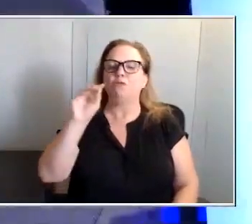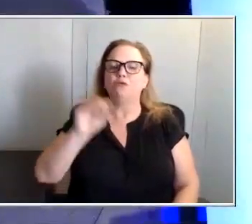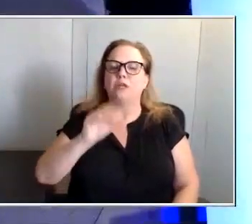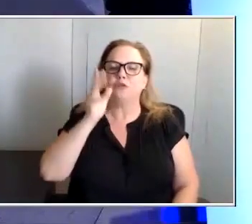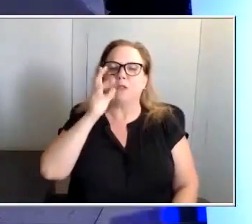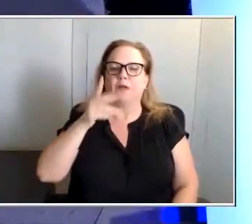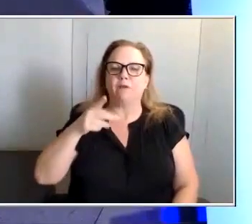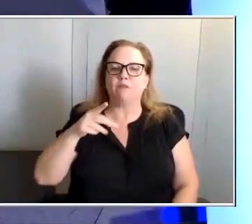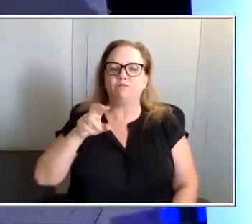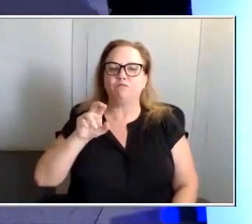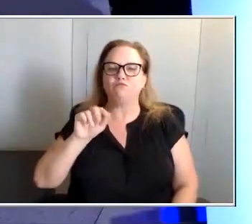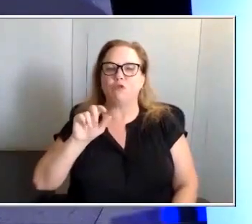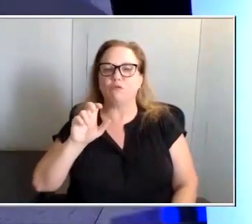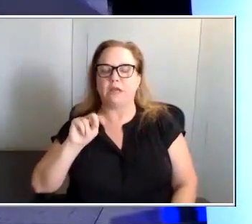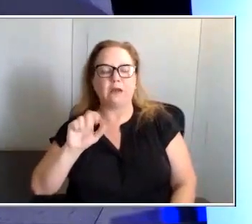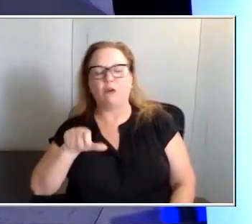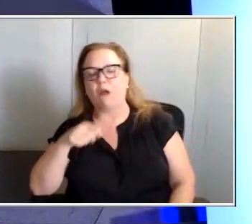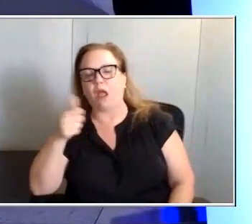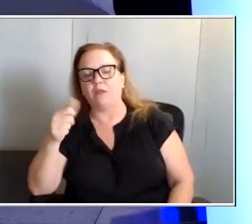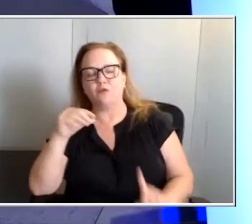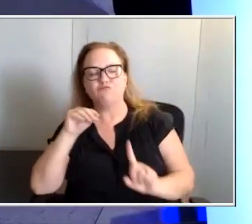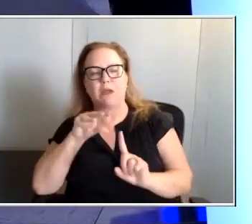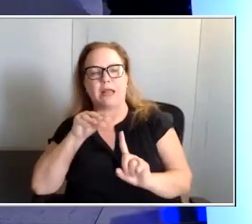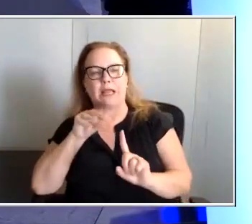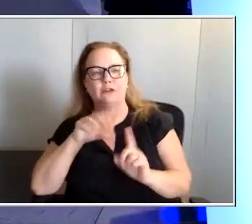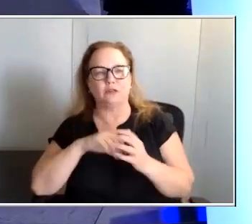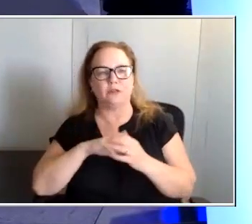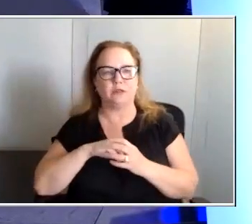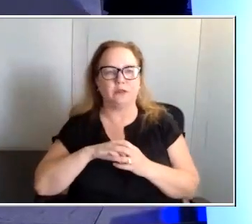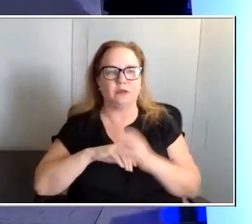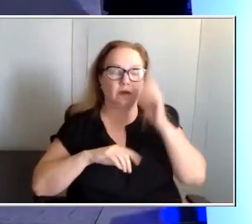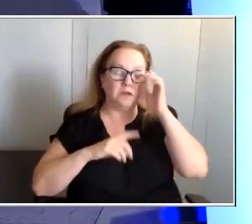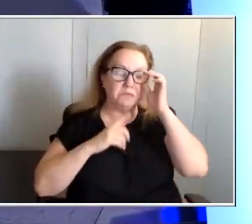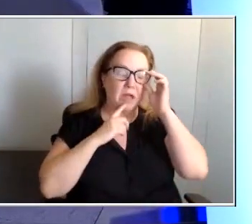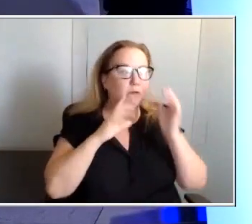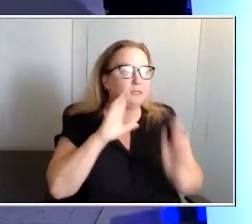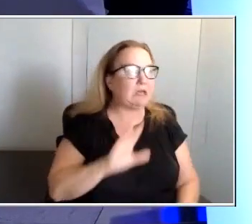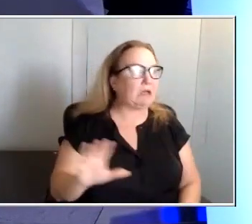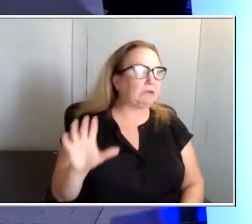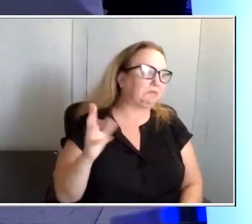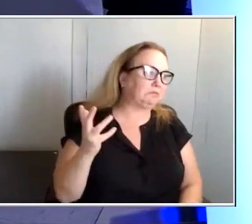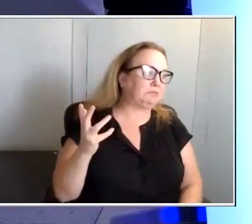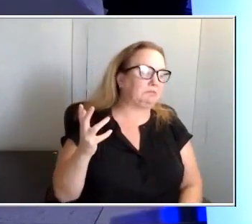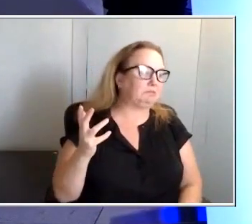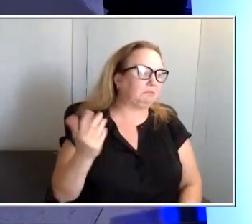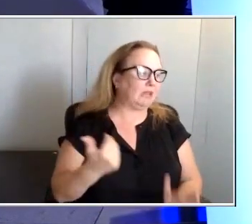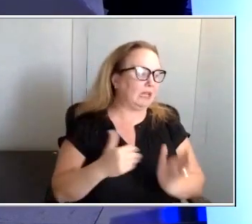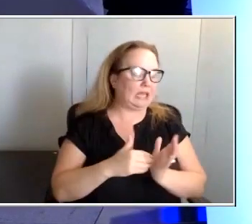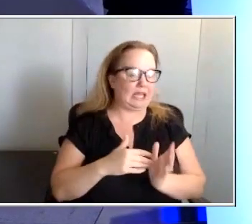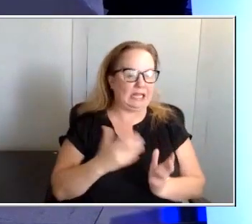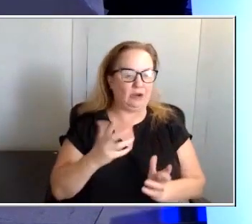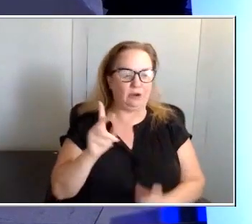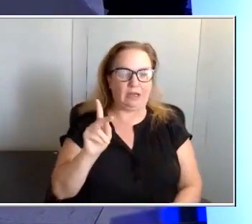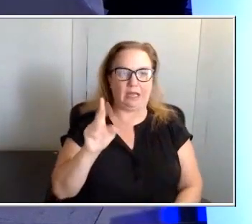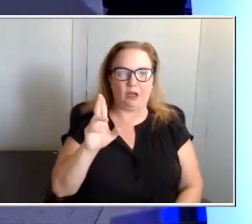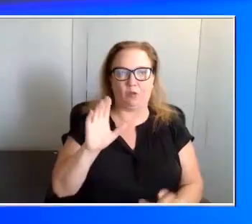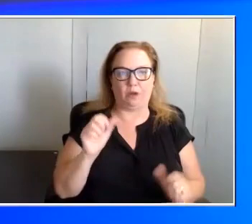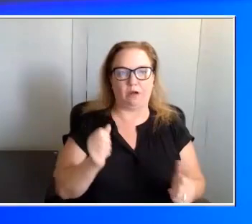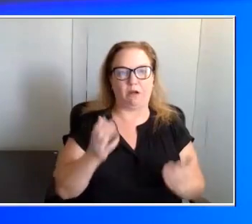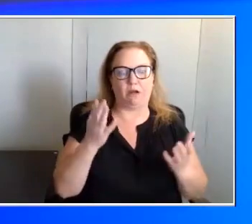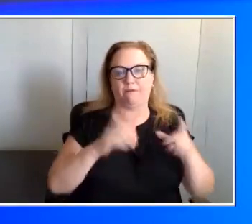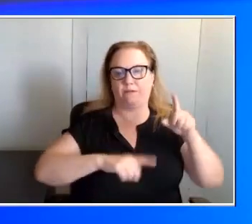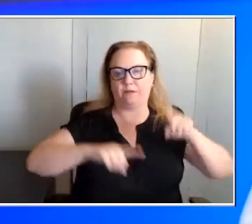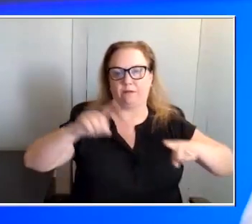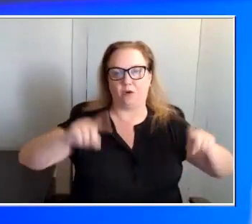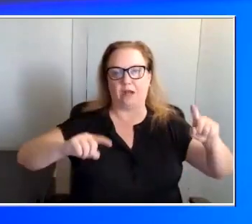have other forms of radiation therapy? I would actually say probably, again, because here at KU we offer all the different types